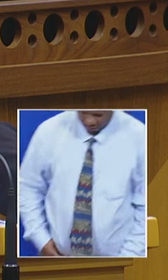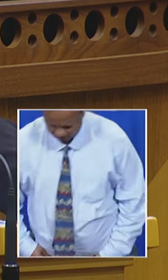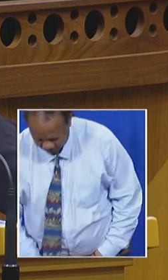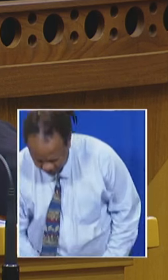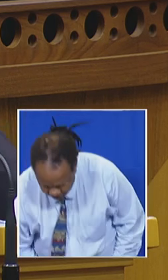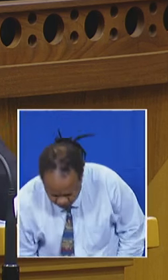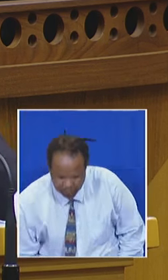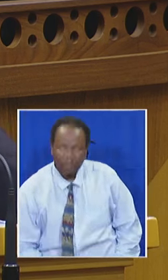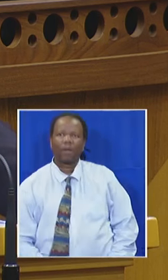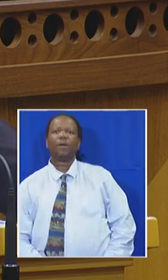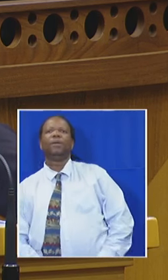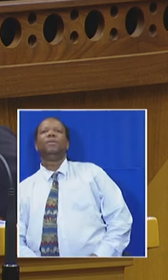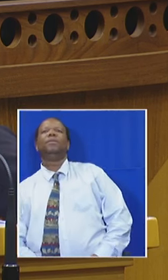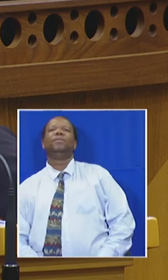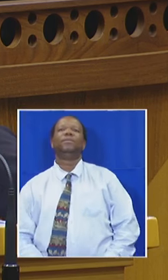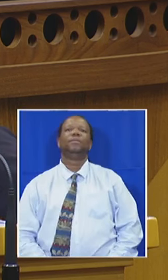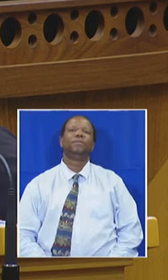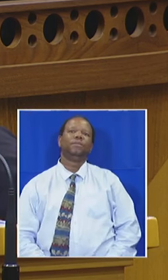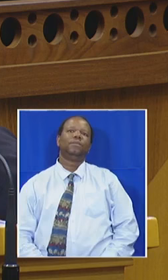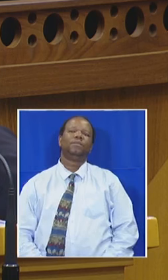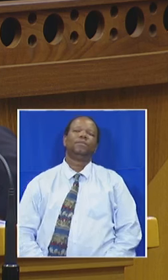communities where work must